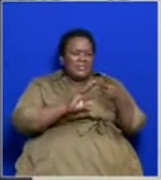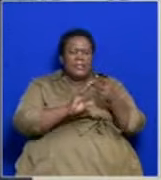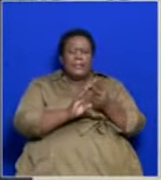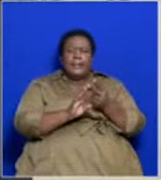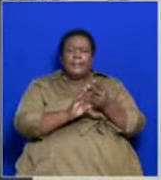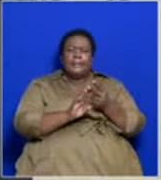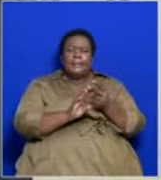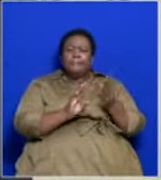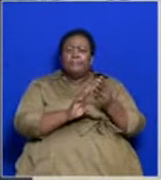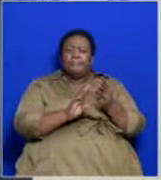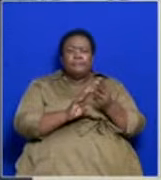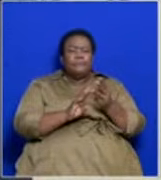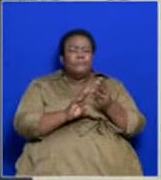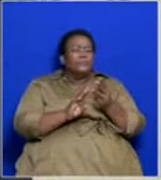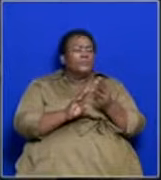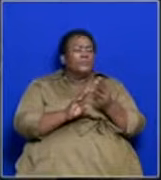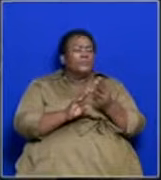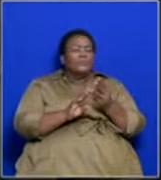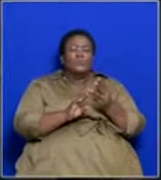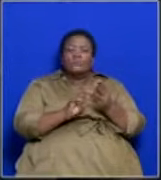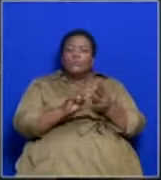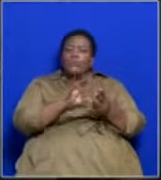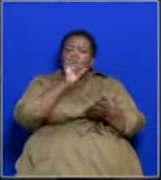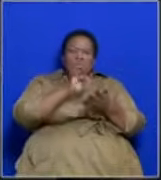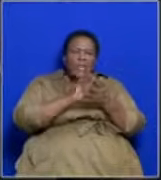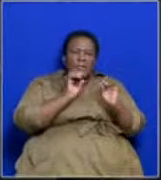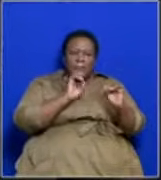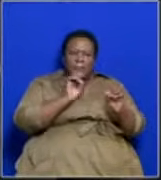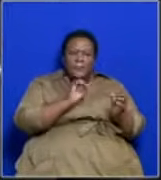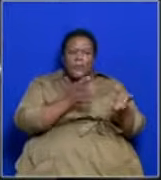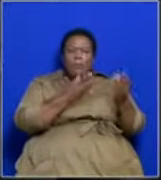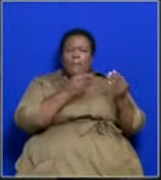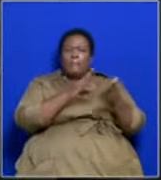unauthorized receipt of donations, and all of that. It's clear from the